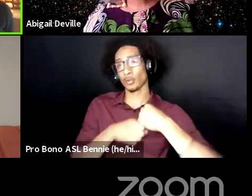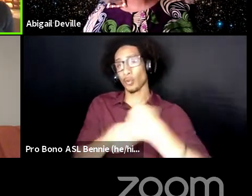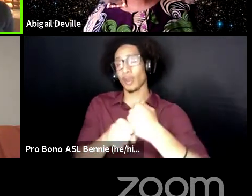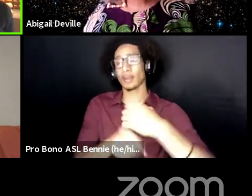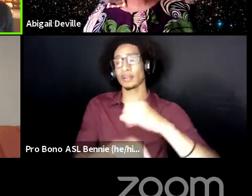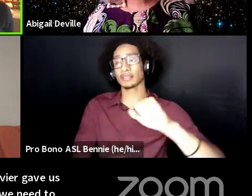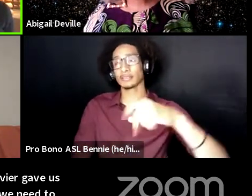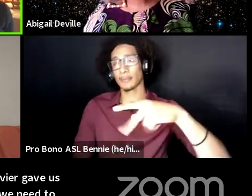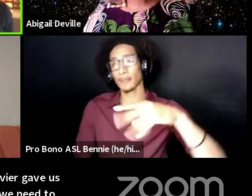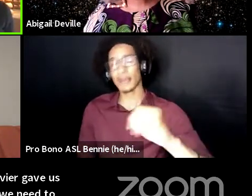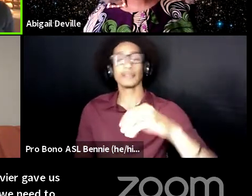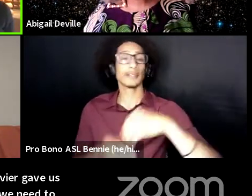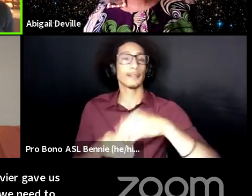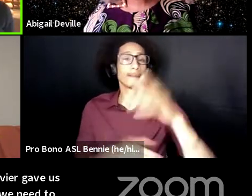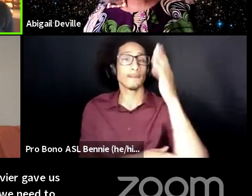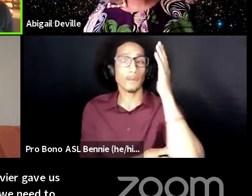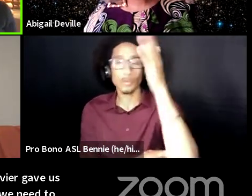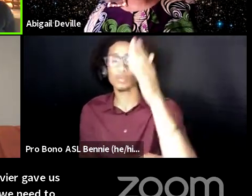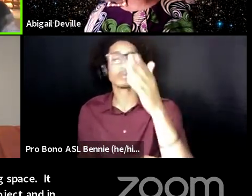you know,